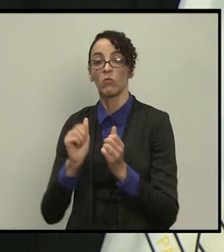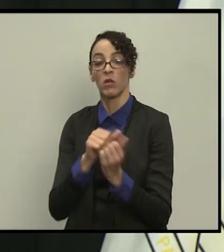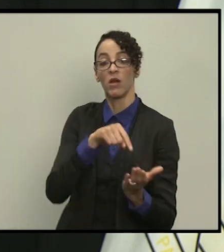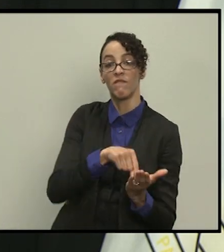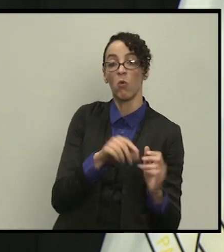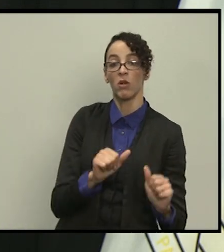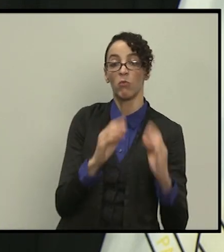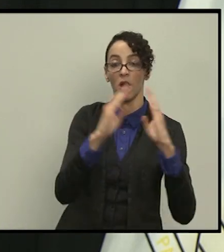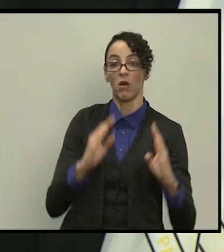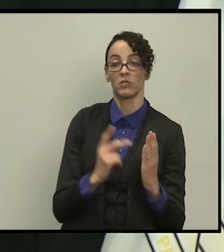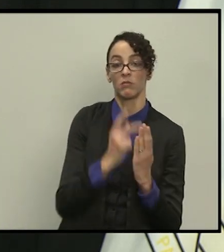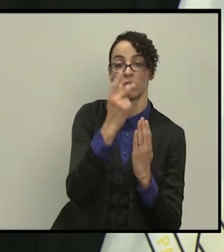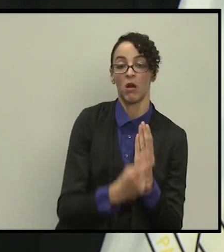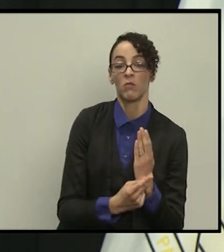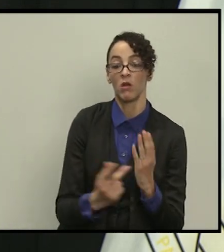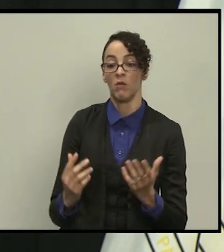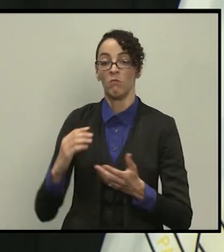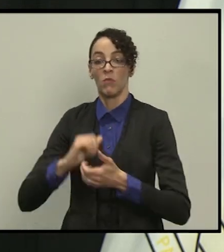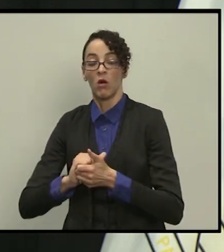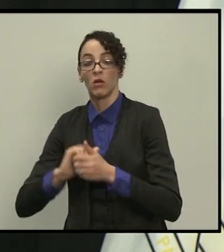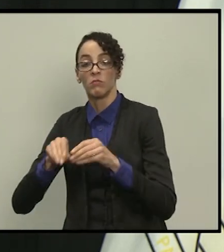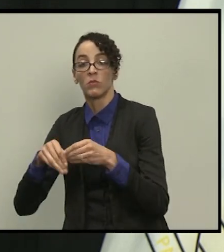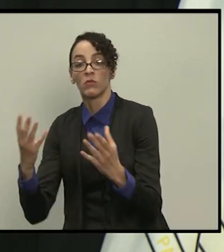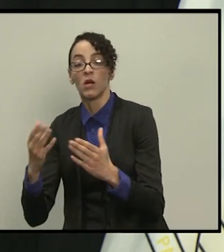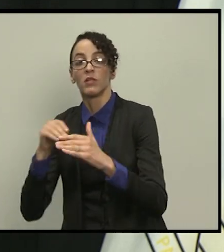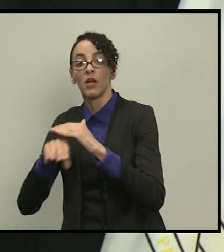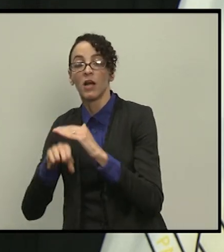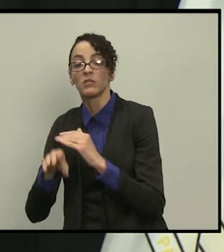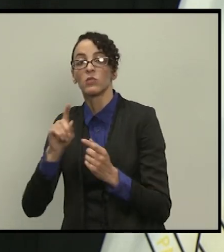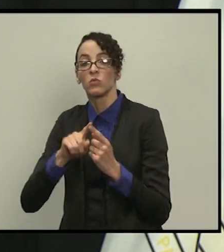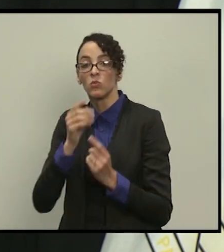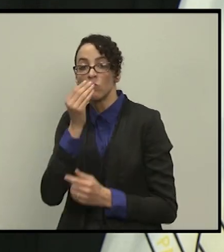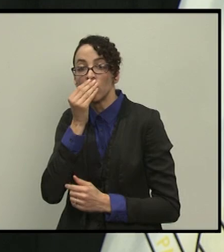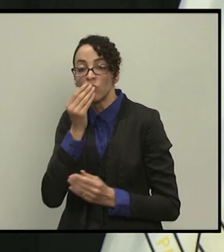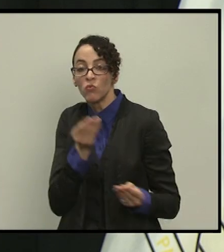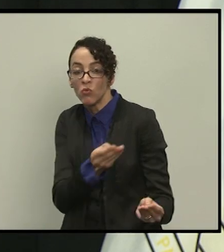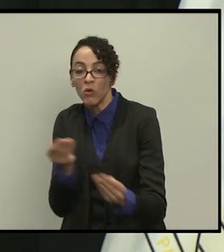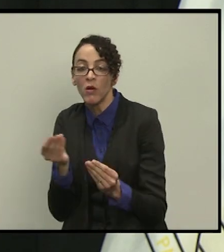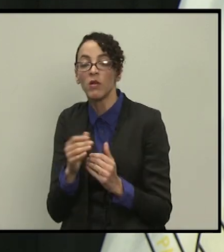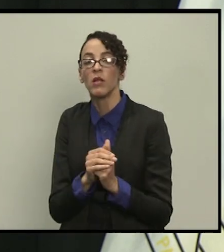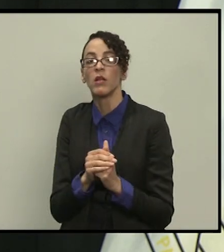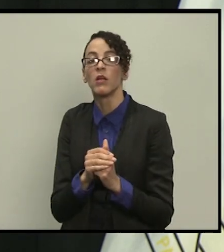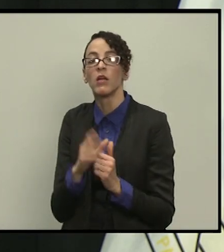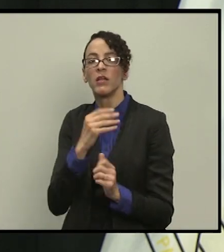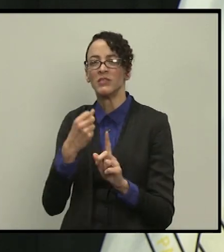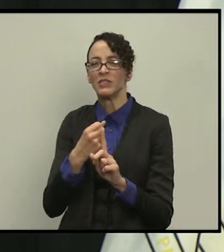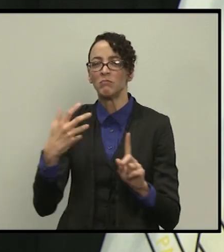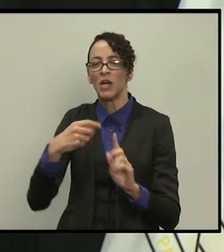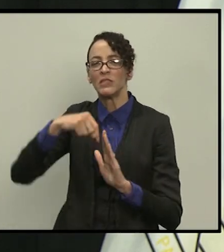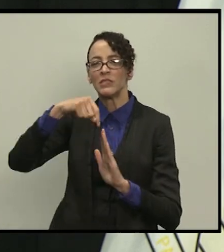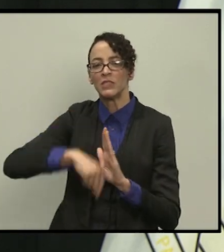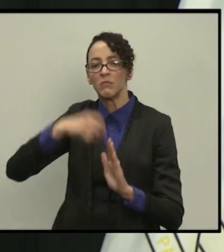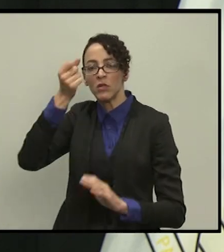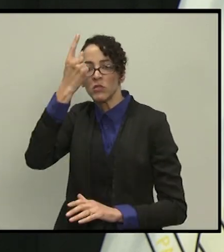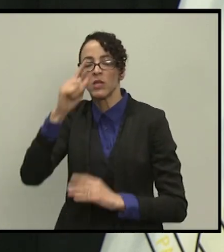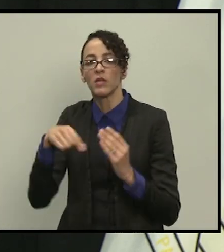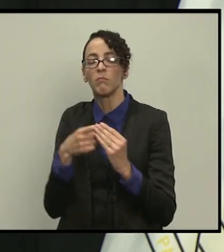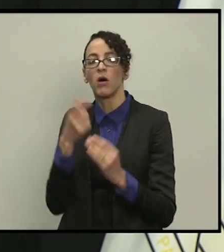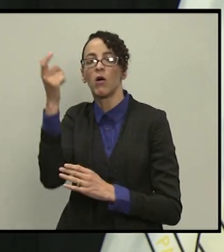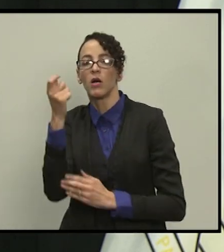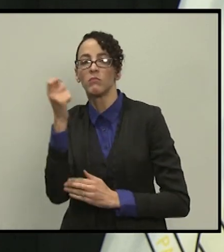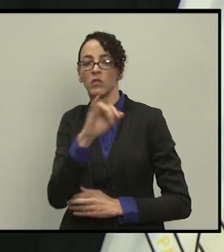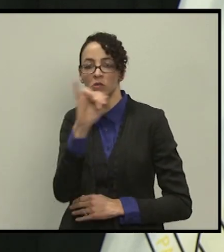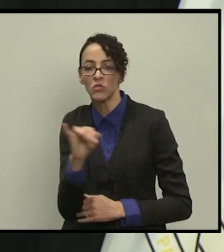resources and access to food and an understanding about unemployment insurance and all of